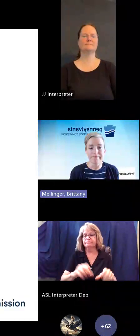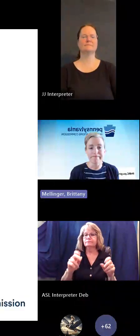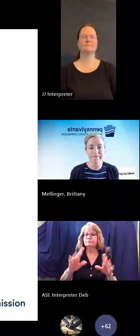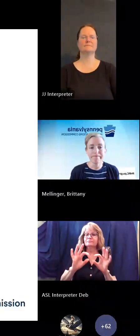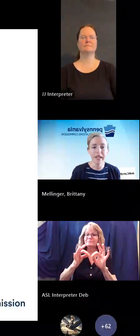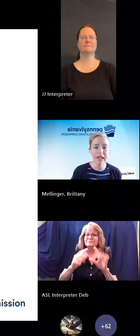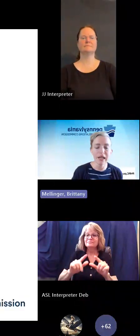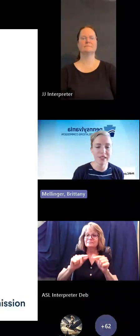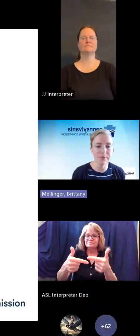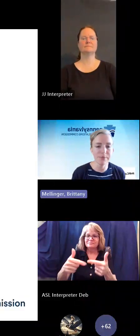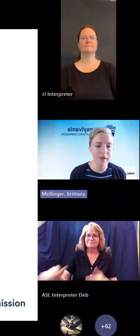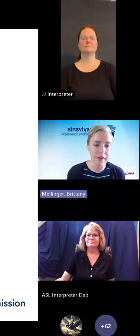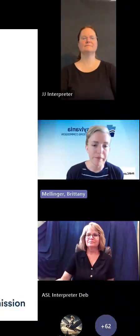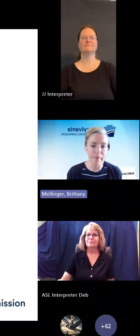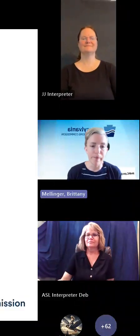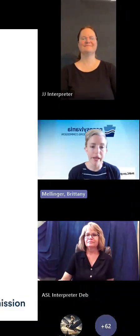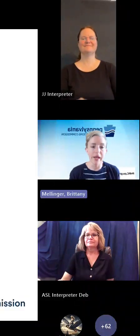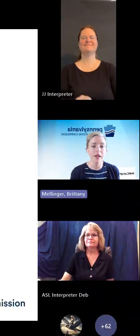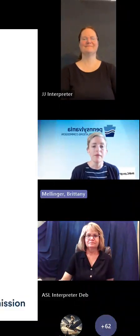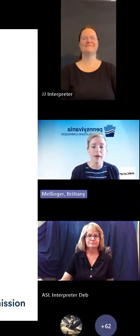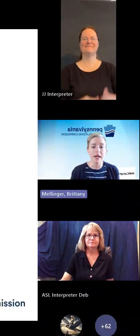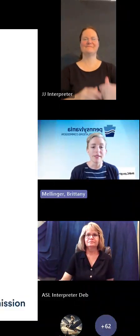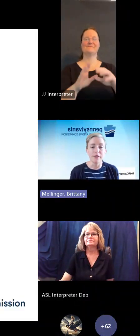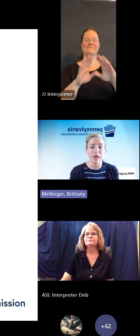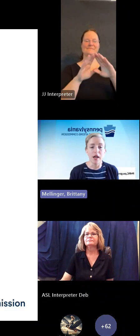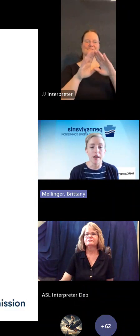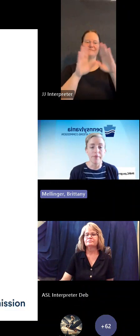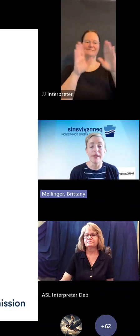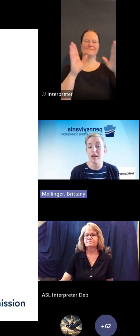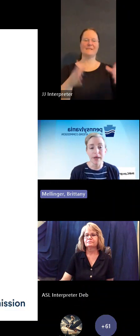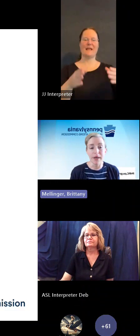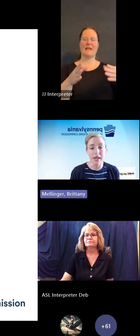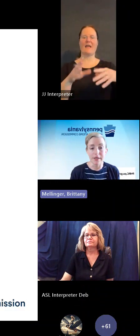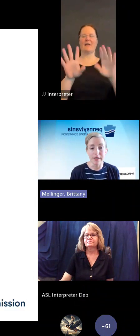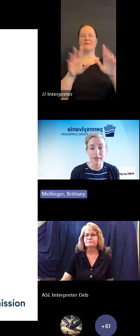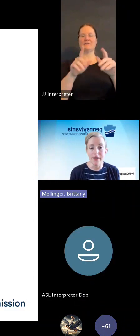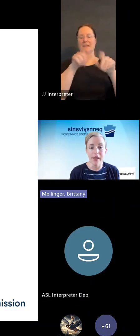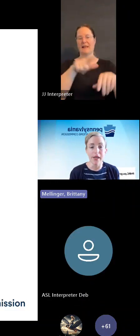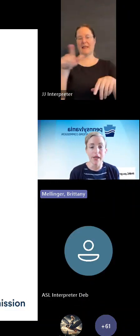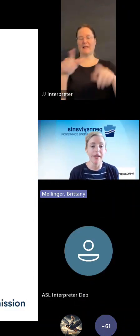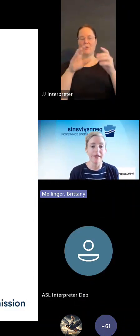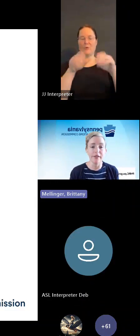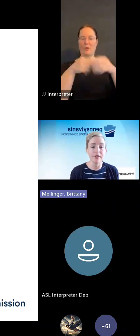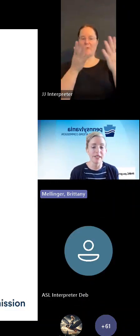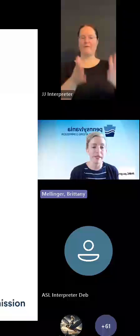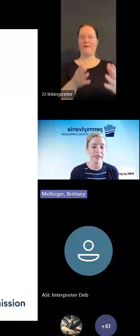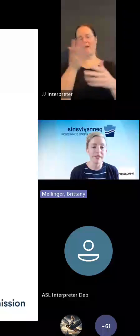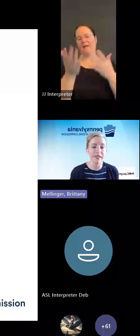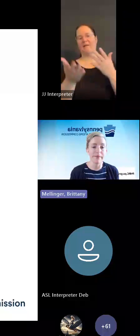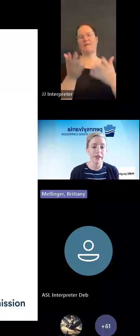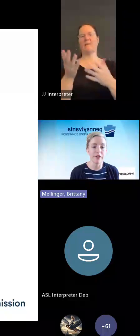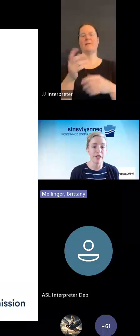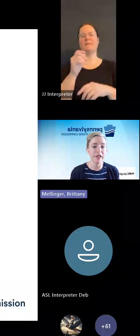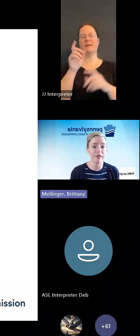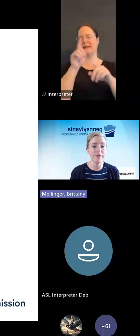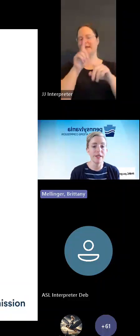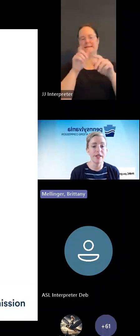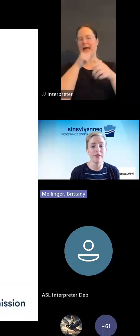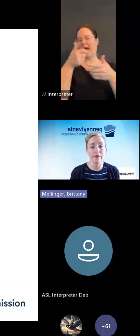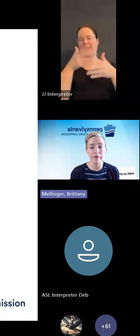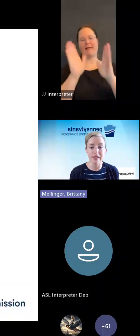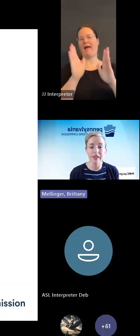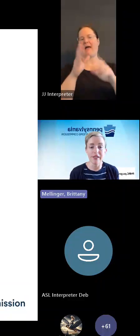denial. And a housing provider may not pass along any additional expenses by charging